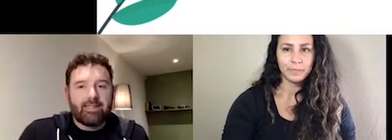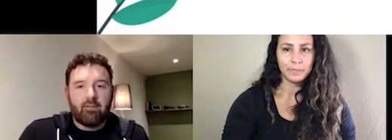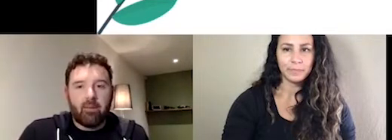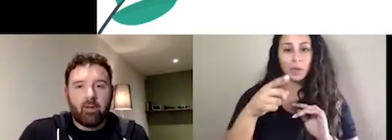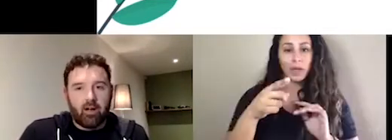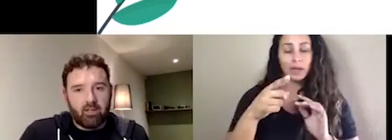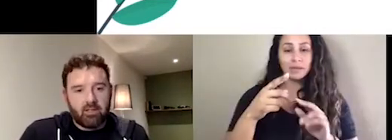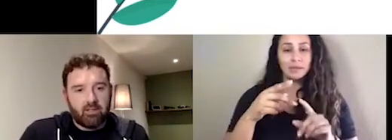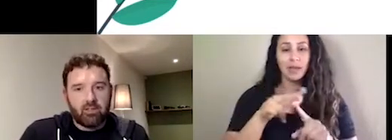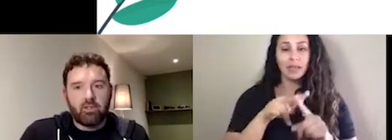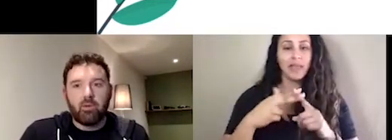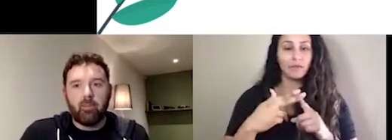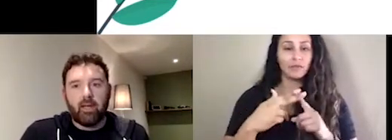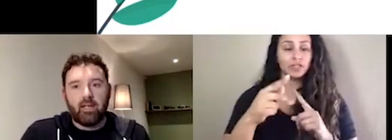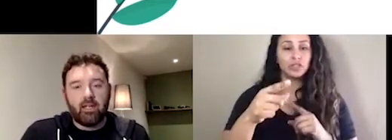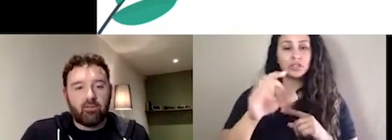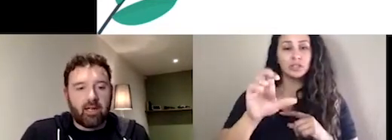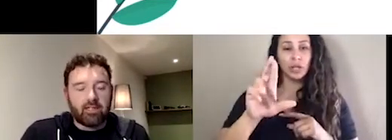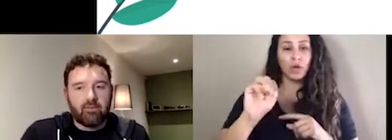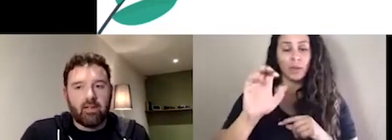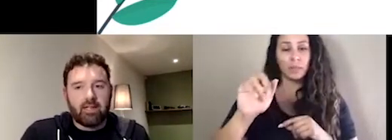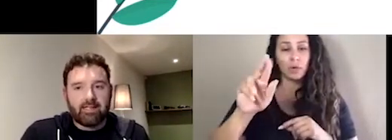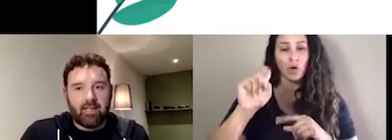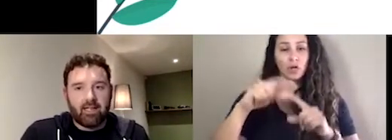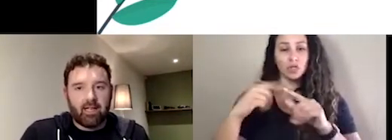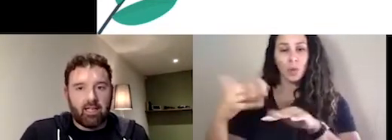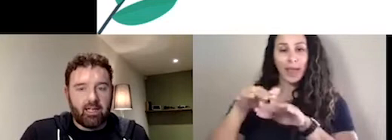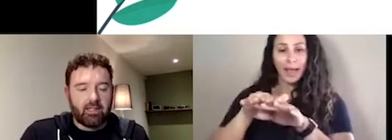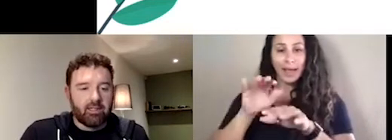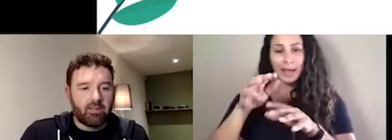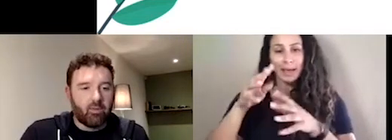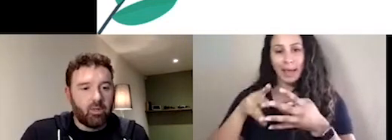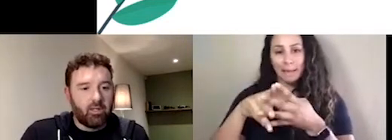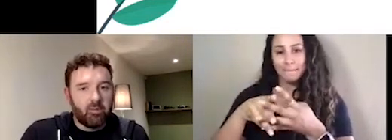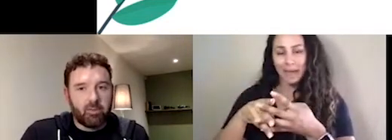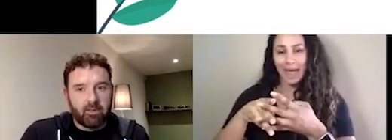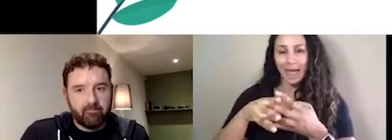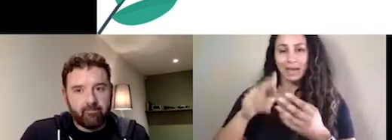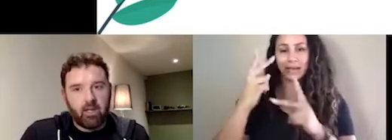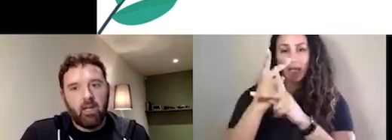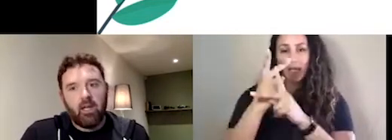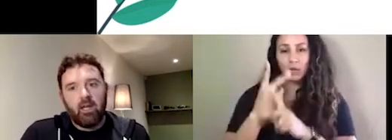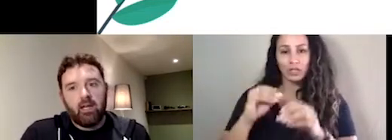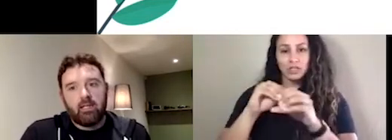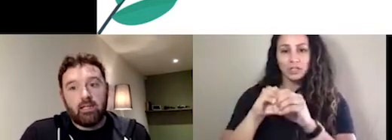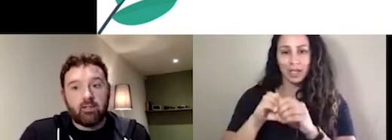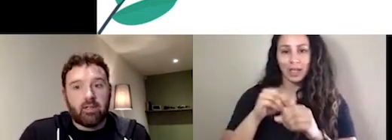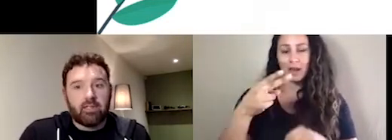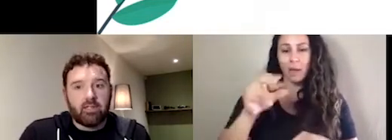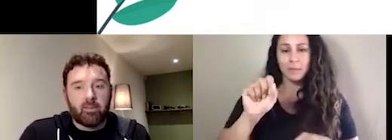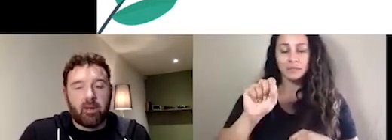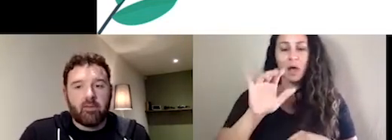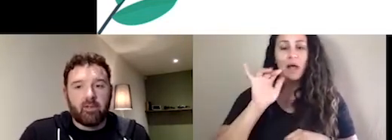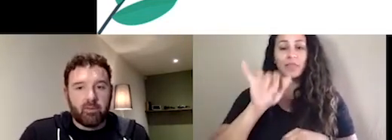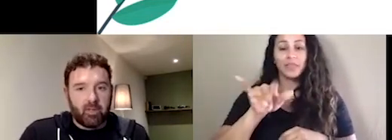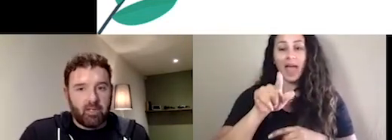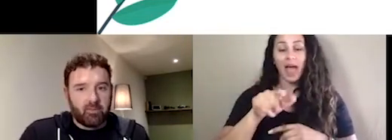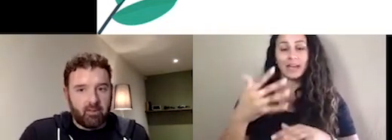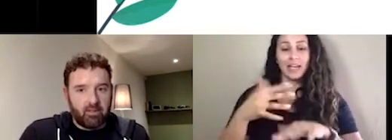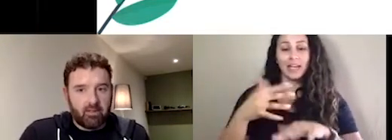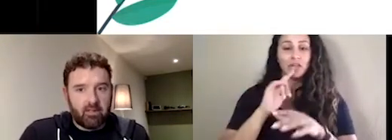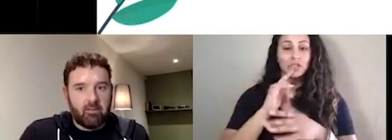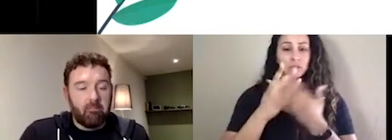leveraged CRM cards to embed interactive Excel calculations within HubSpot. The integration is part of the